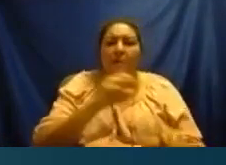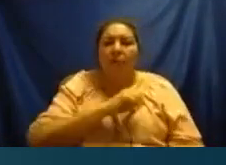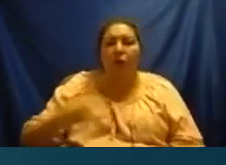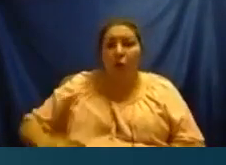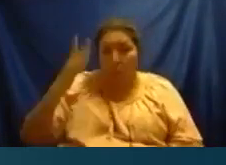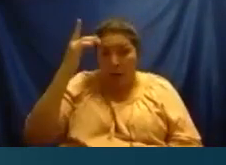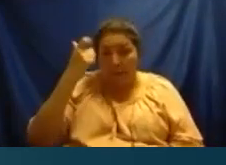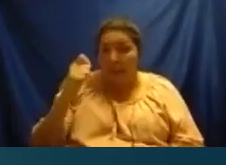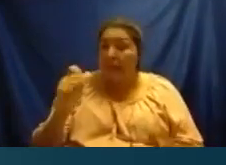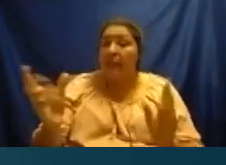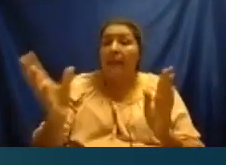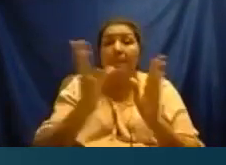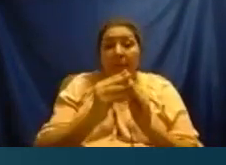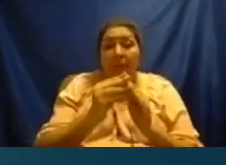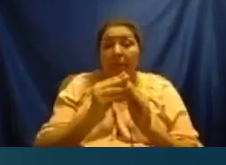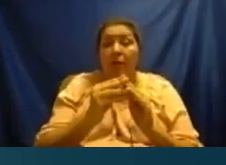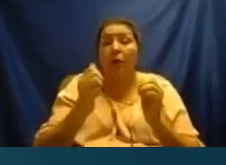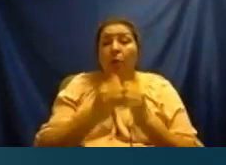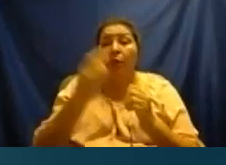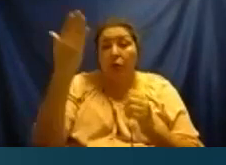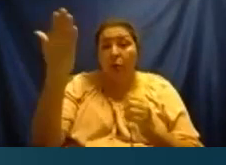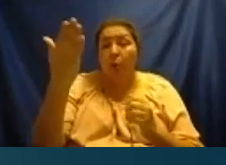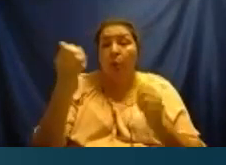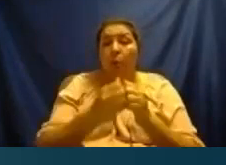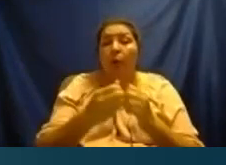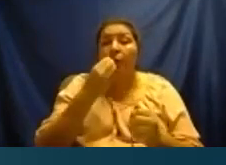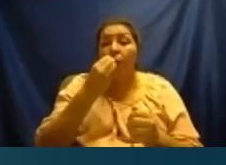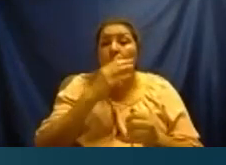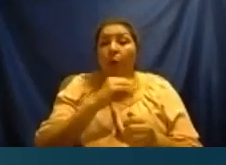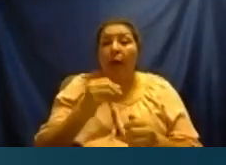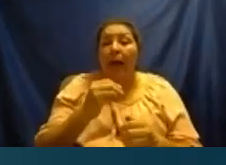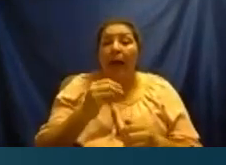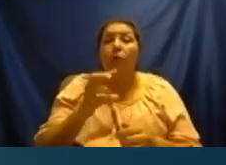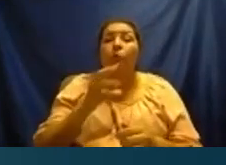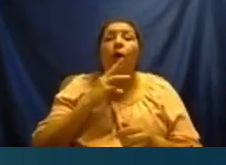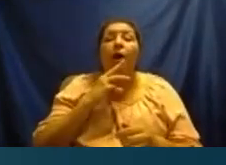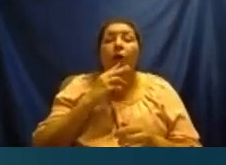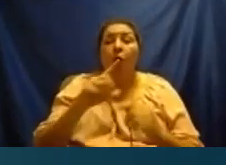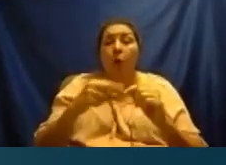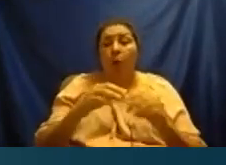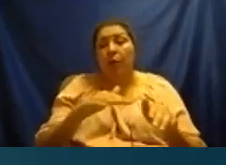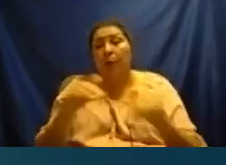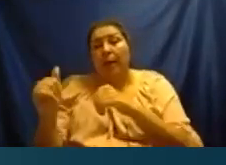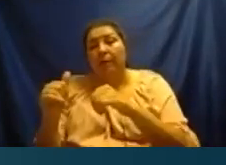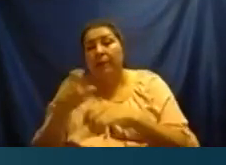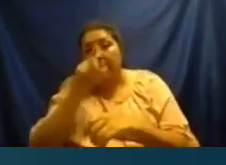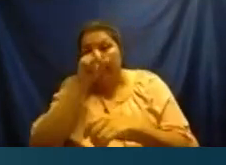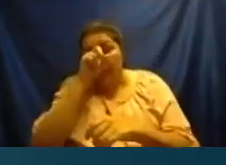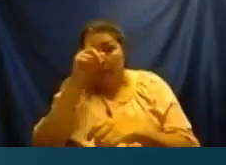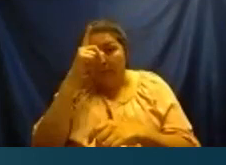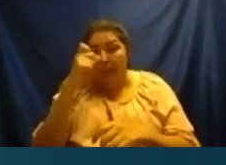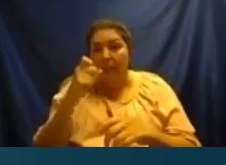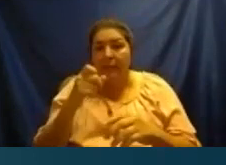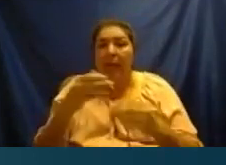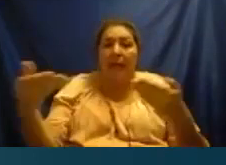and water on the way when you came out of Egypt, because they hired against you Balaam the son of